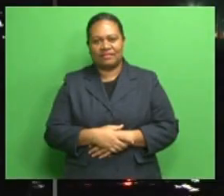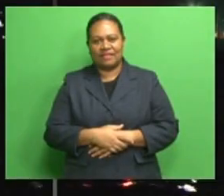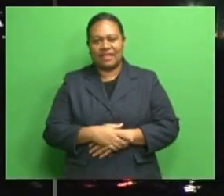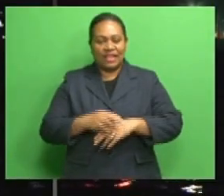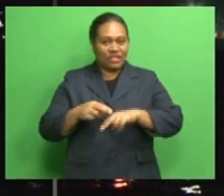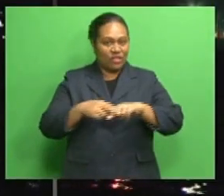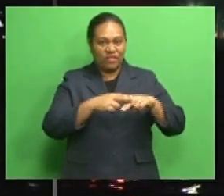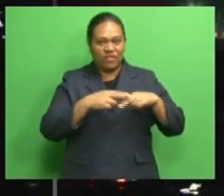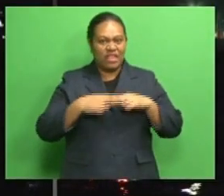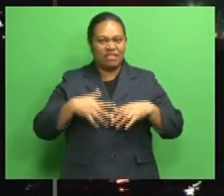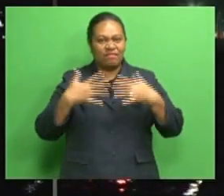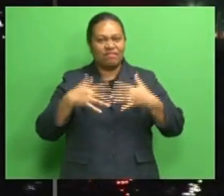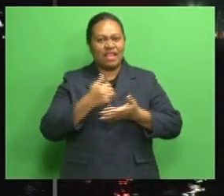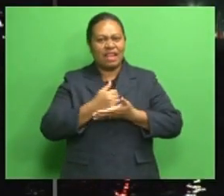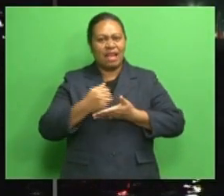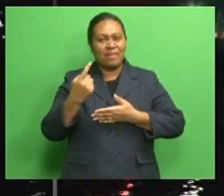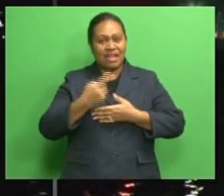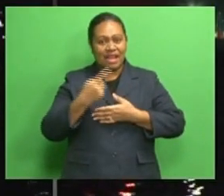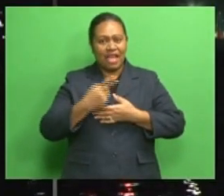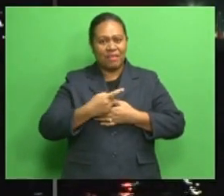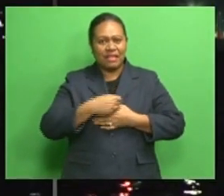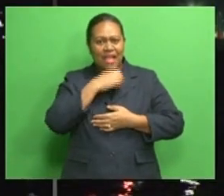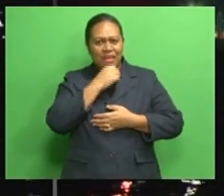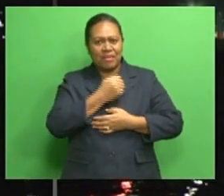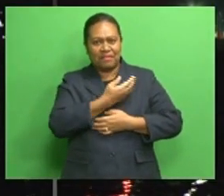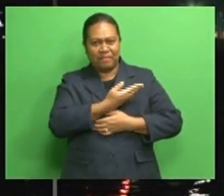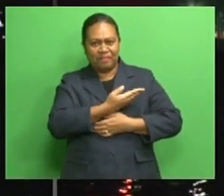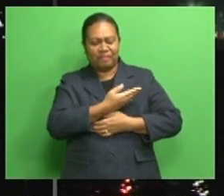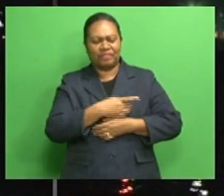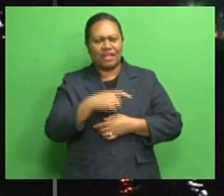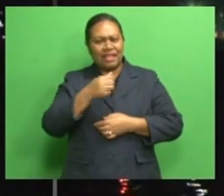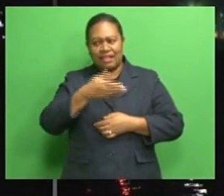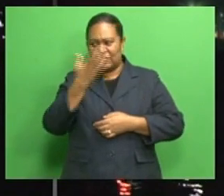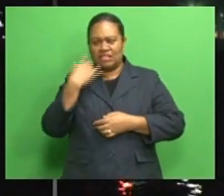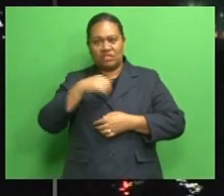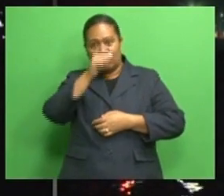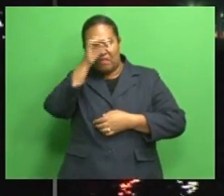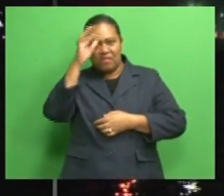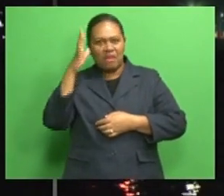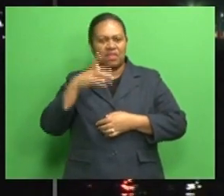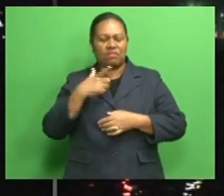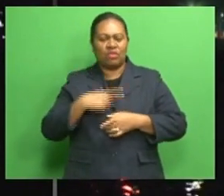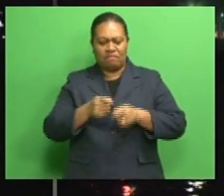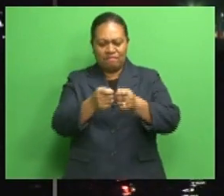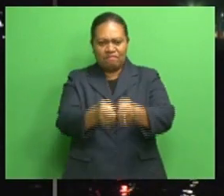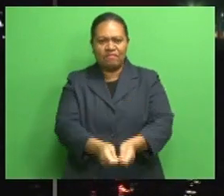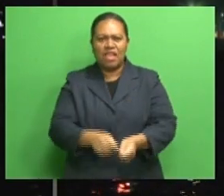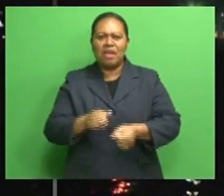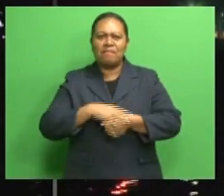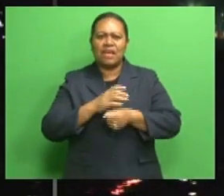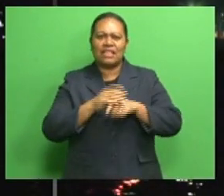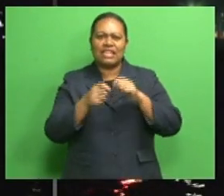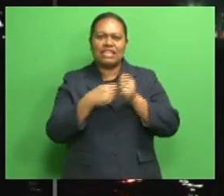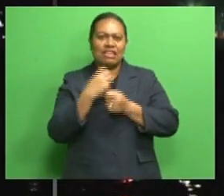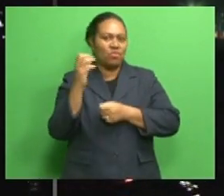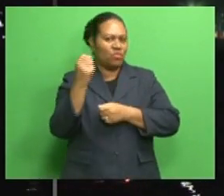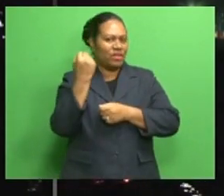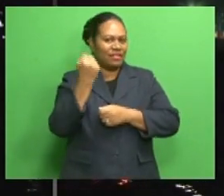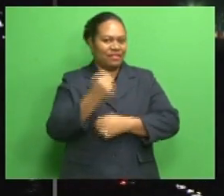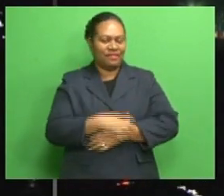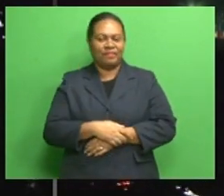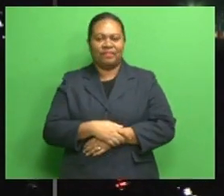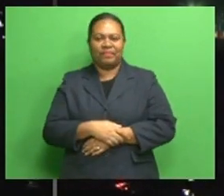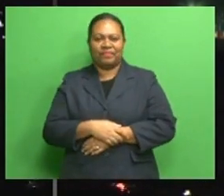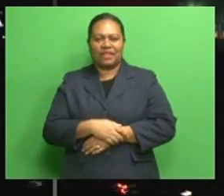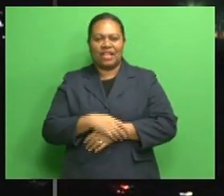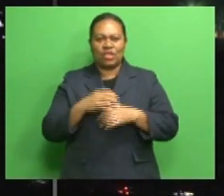Fiji Mbati winger Suliasi Vunivalu was in superb form last night as he scored a hat-trick to help the Storm outclass the Warriors. The